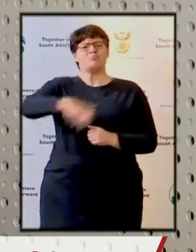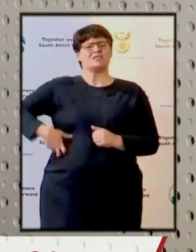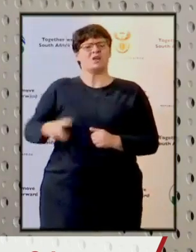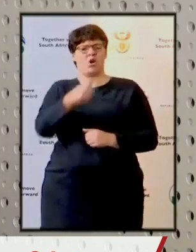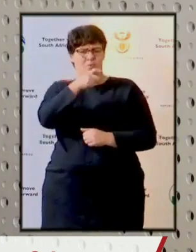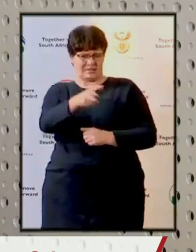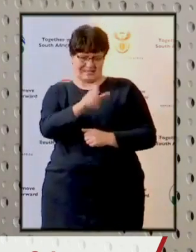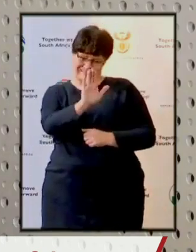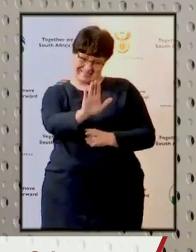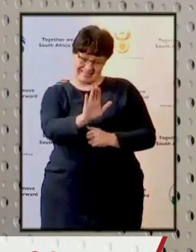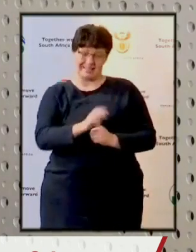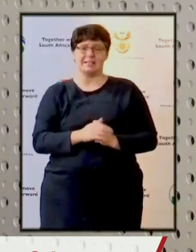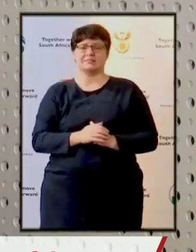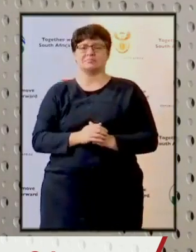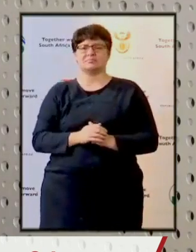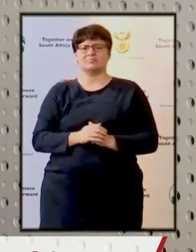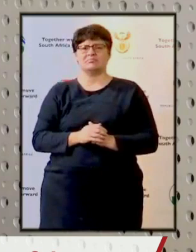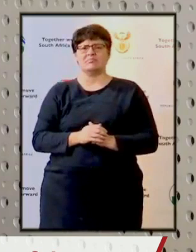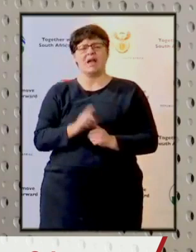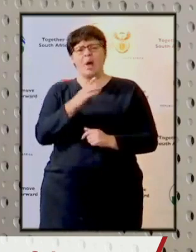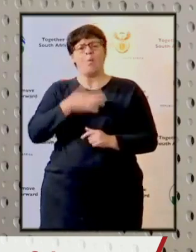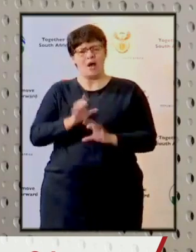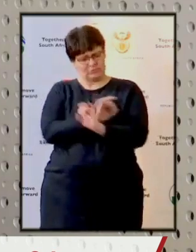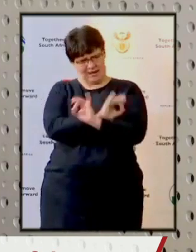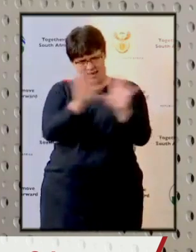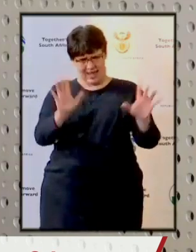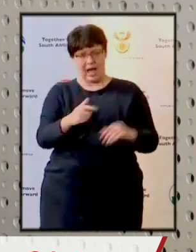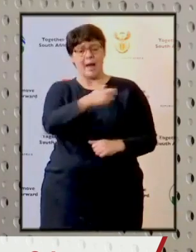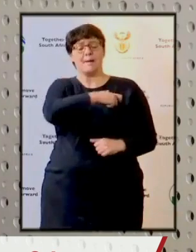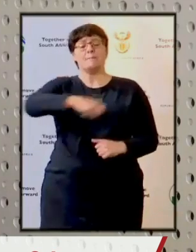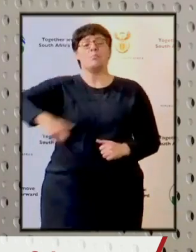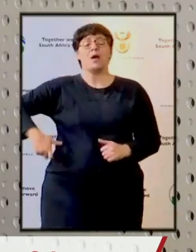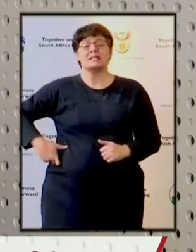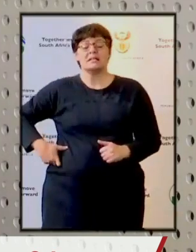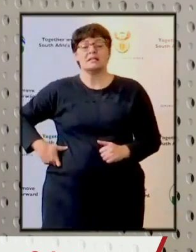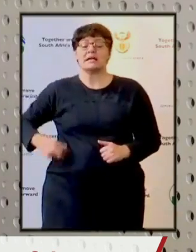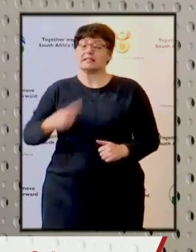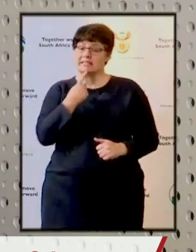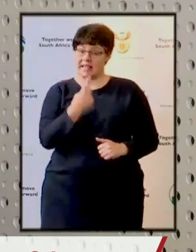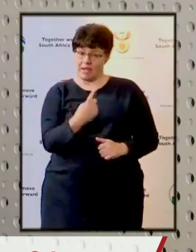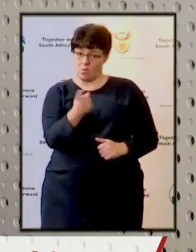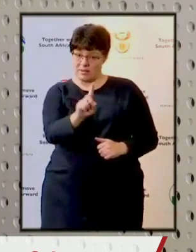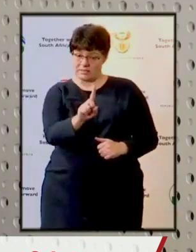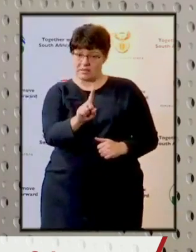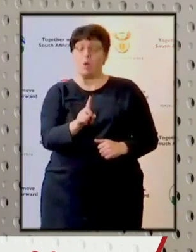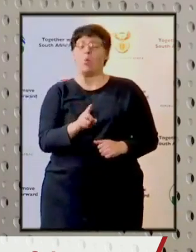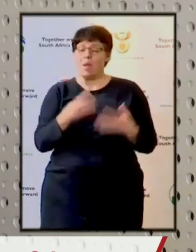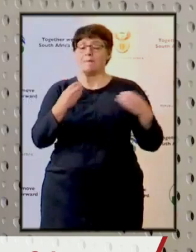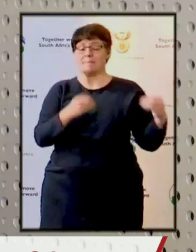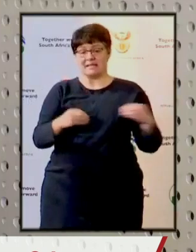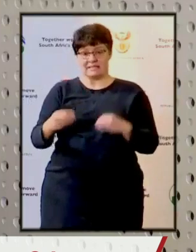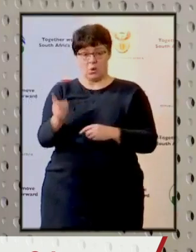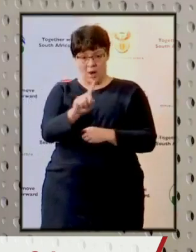Nazir, I would like to make the point that the president has indicated that we go through a process